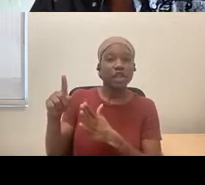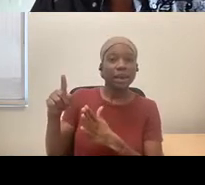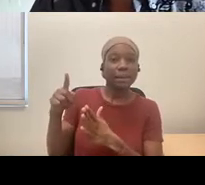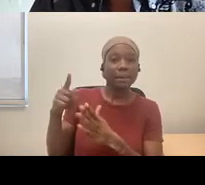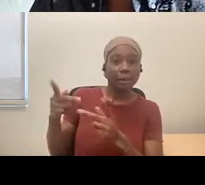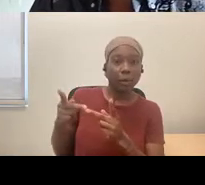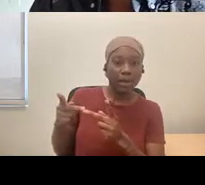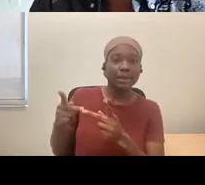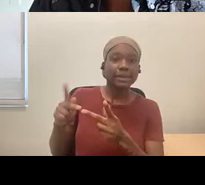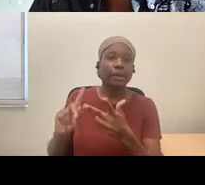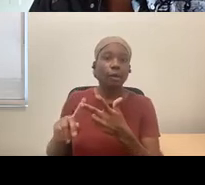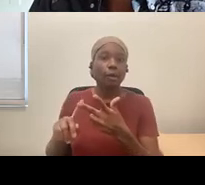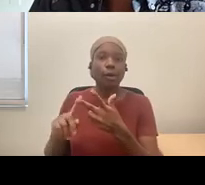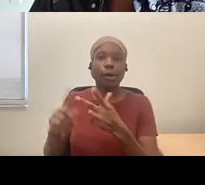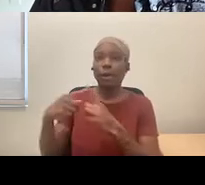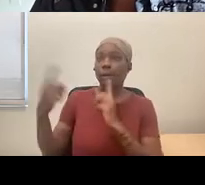So